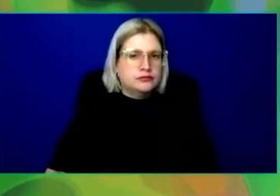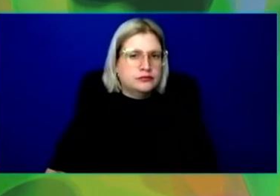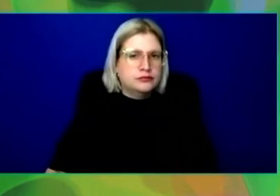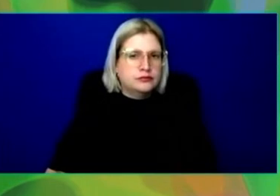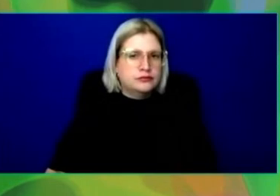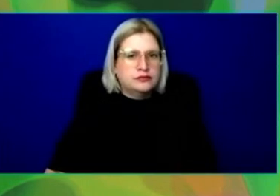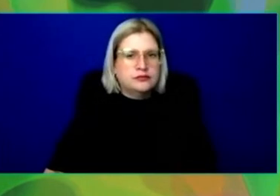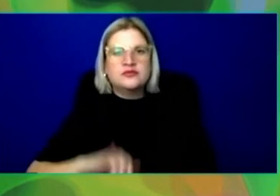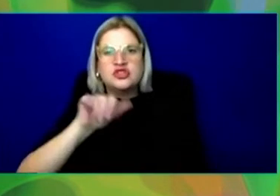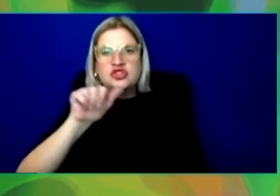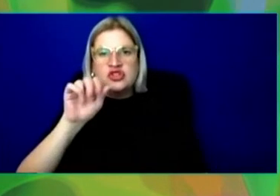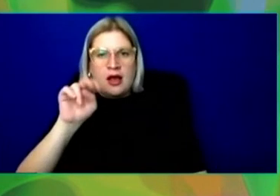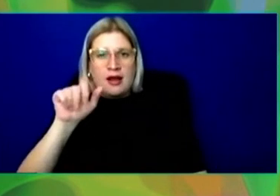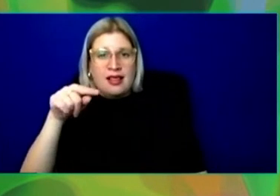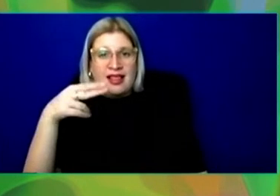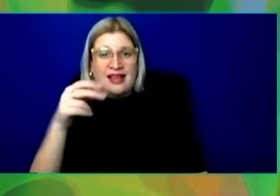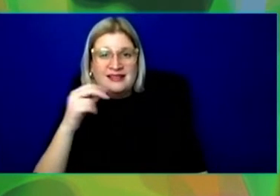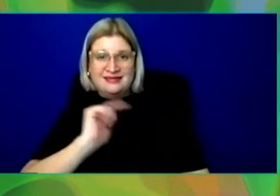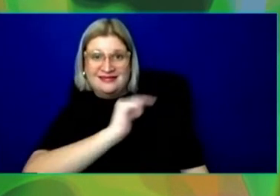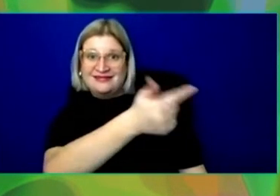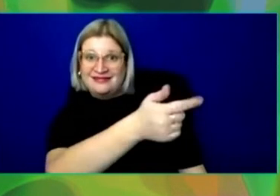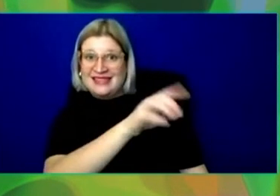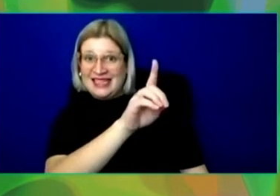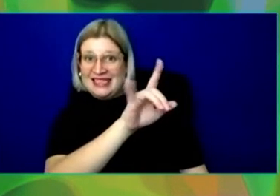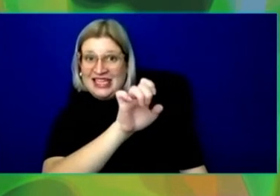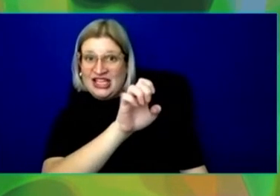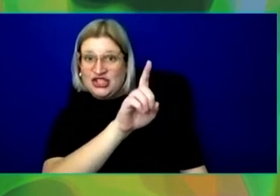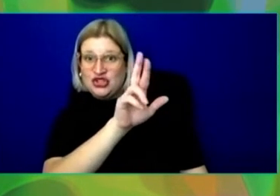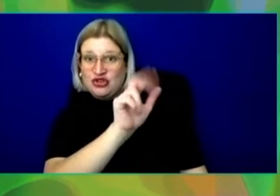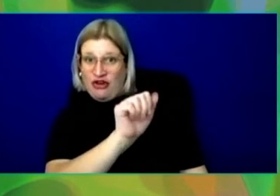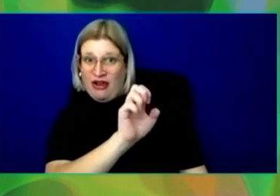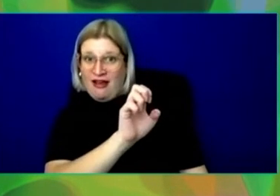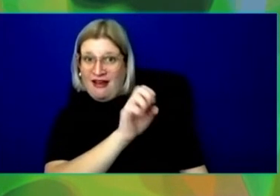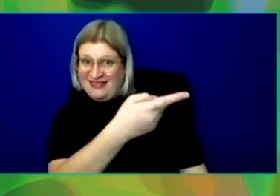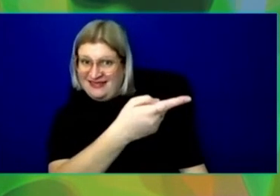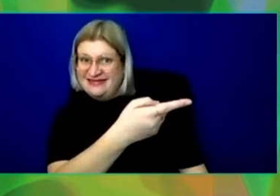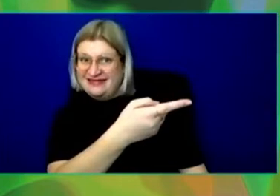Deirdre, I'll defer to you since you were at the show. I was thinking the same thing. I was like,